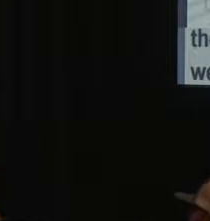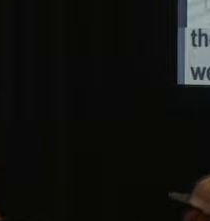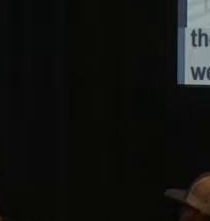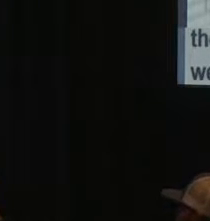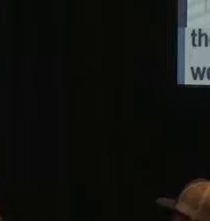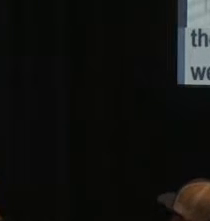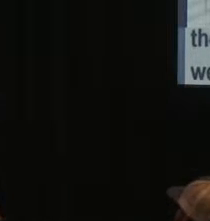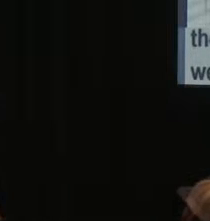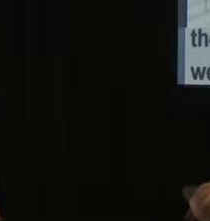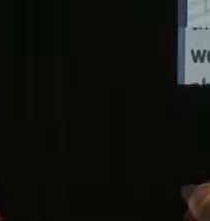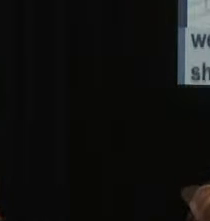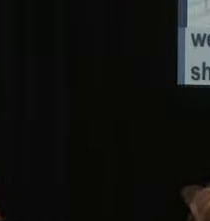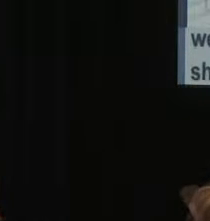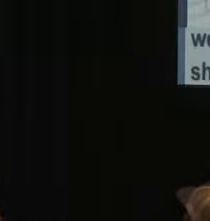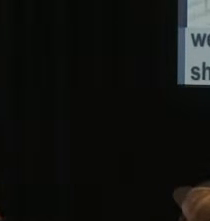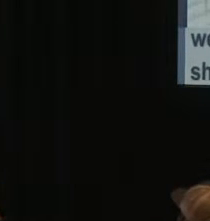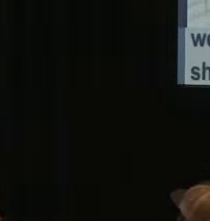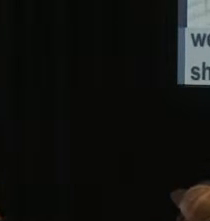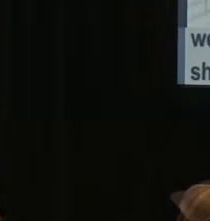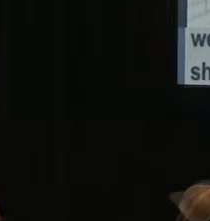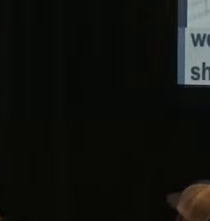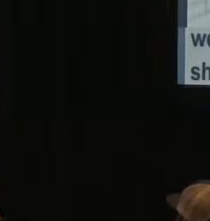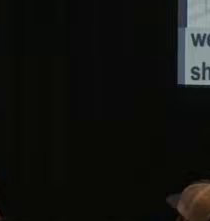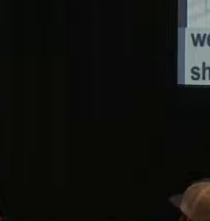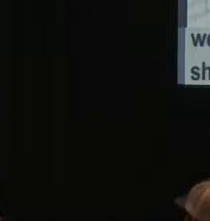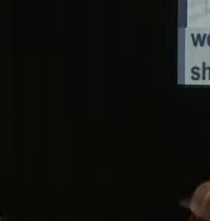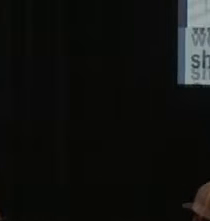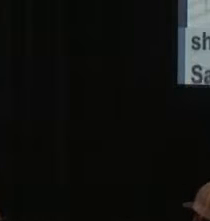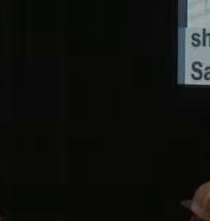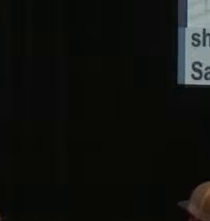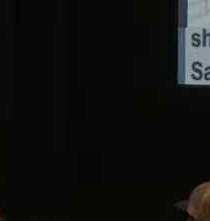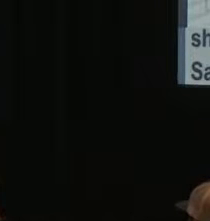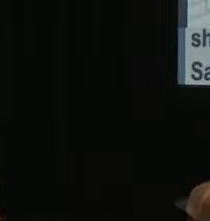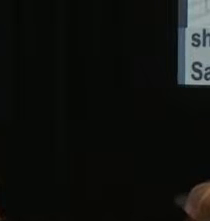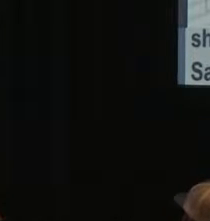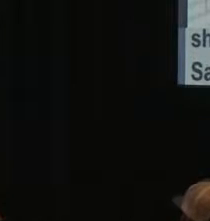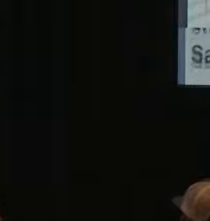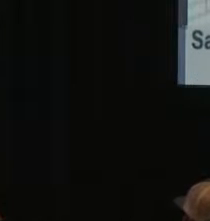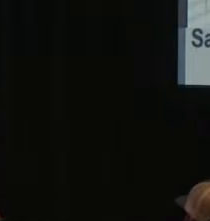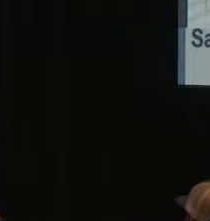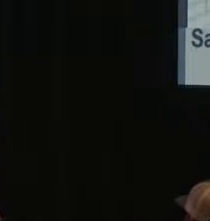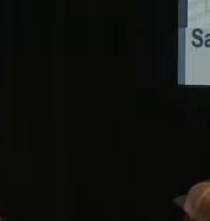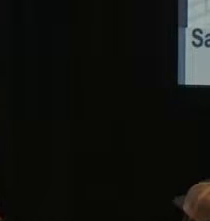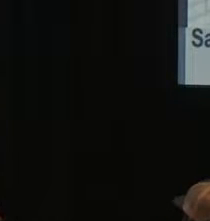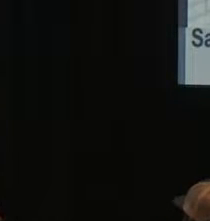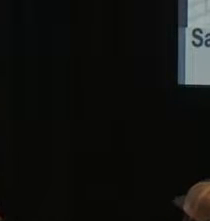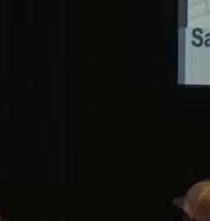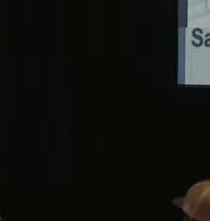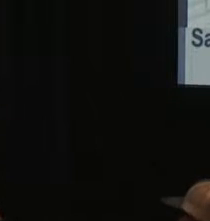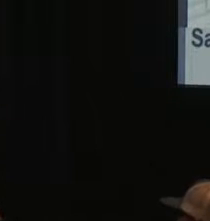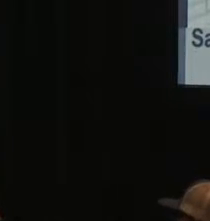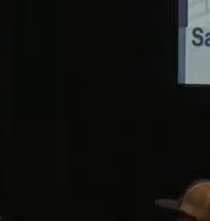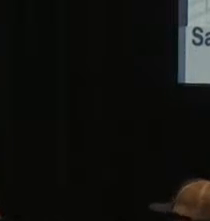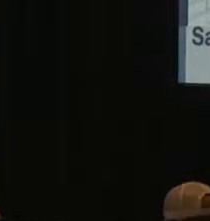over at SAWS really has made San Antonio a leader in this field. So we're pleased to have her, and I'd like to call Karen